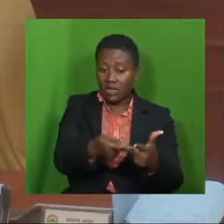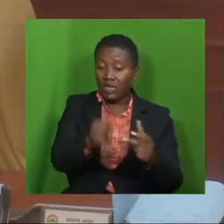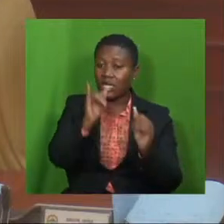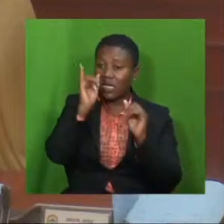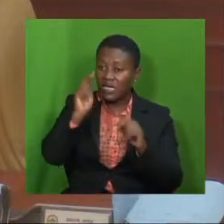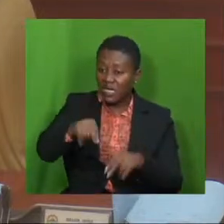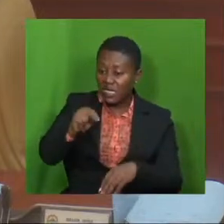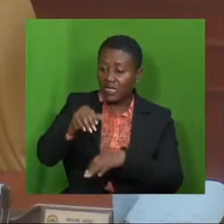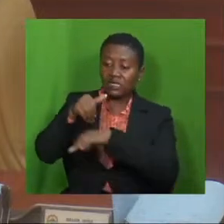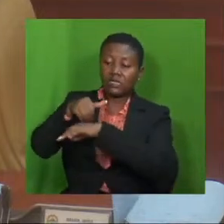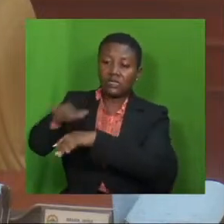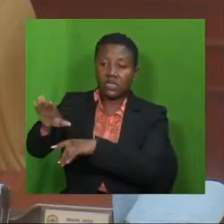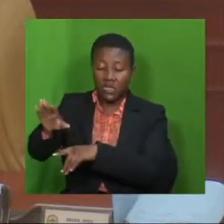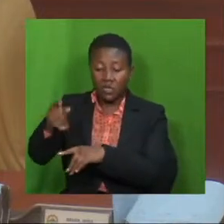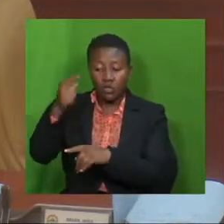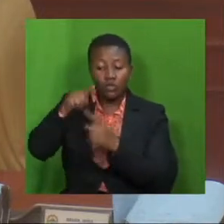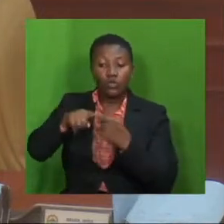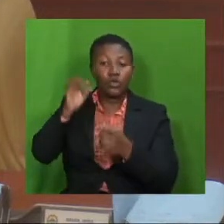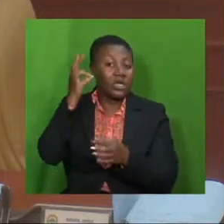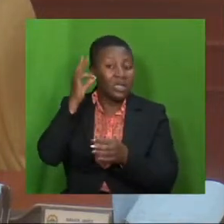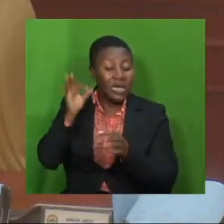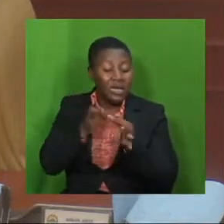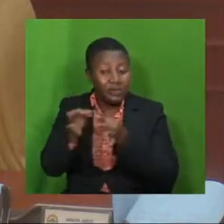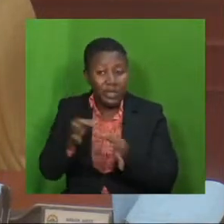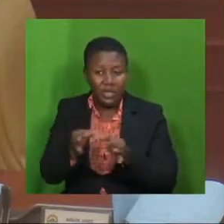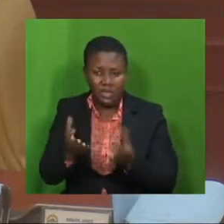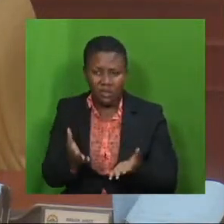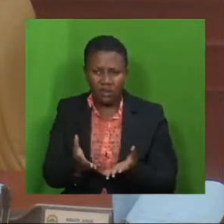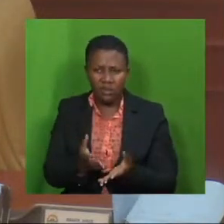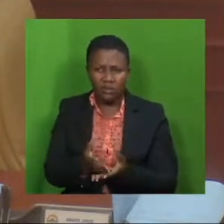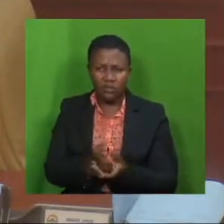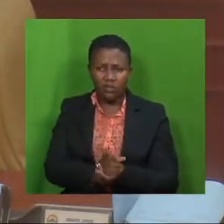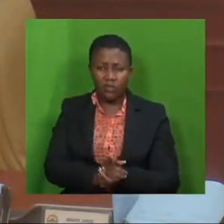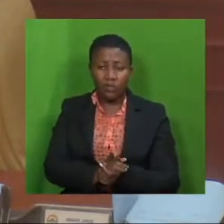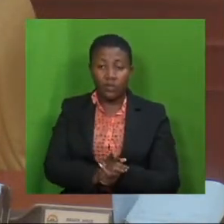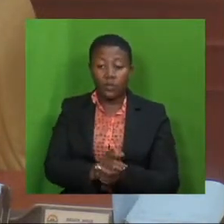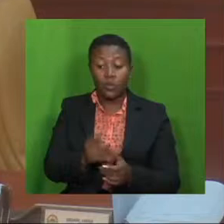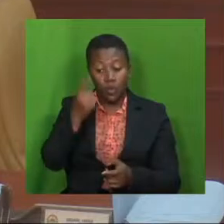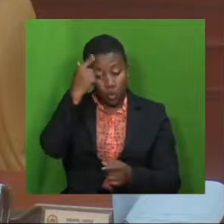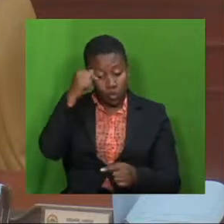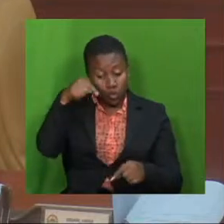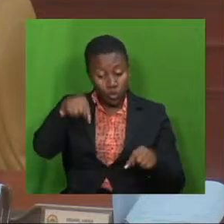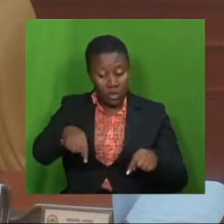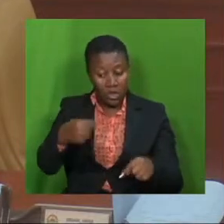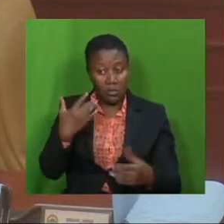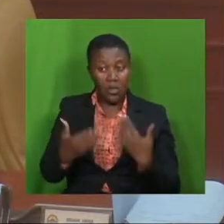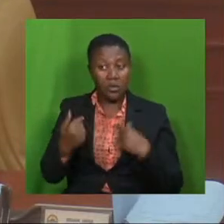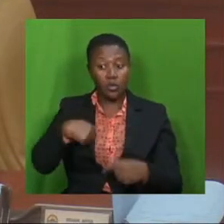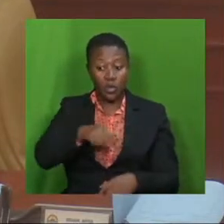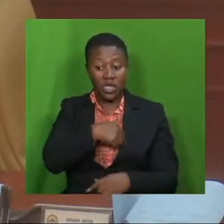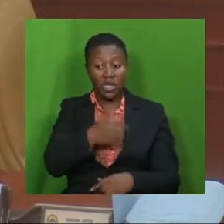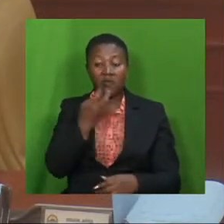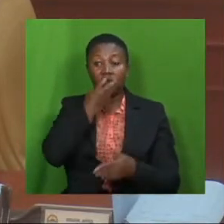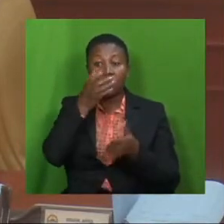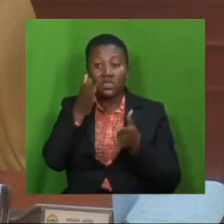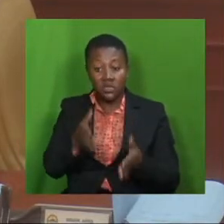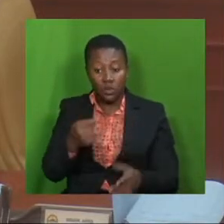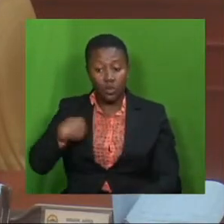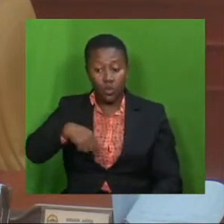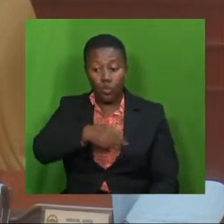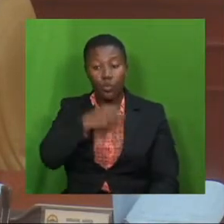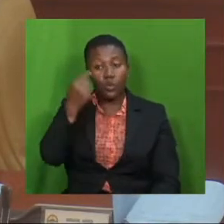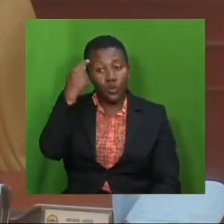that, and not to allow Speaker to do this. Because today we may have a Speaker that we may think will